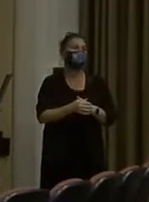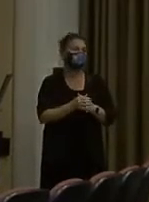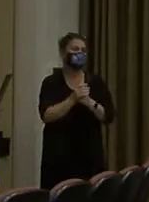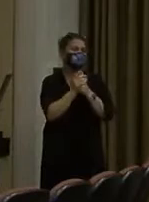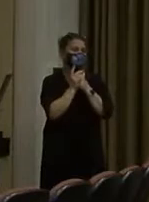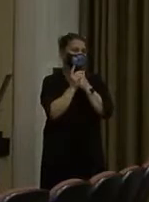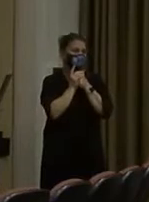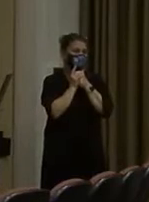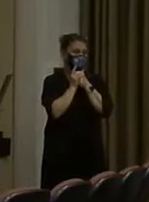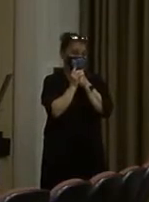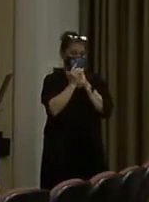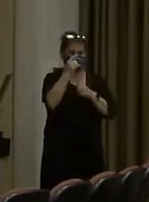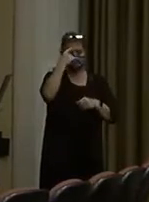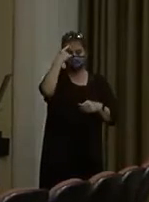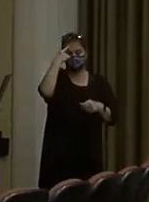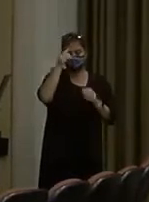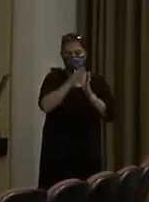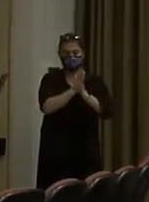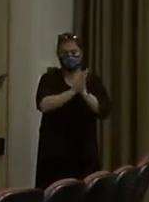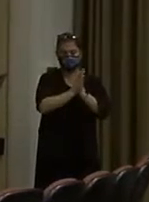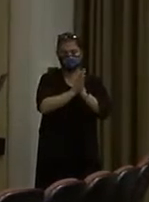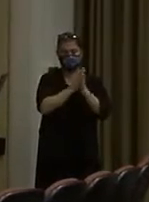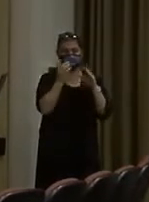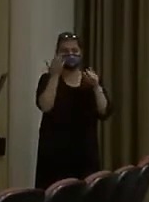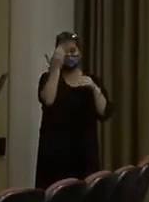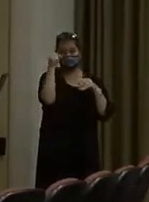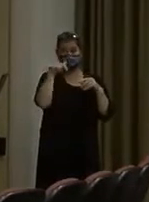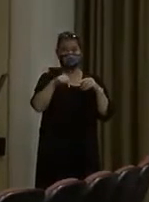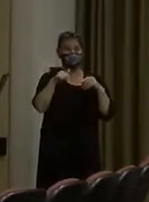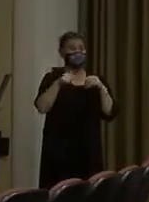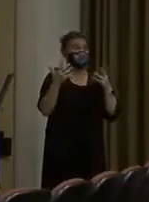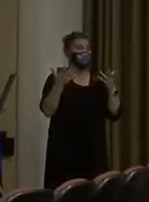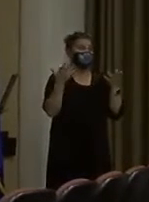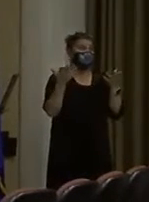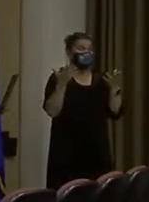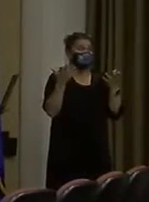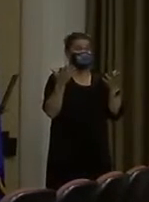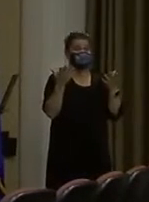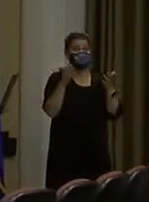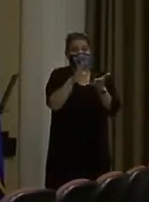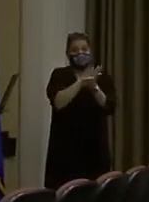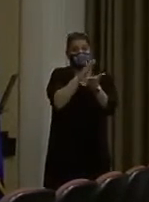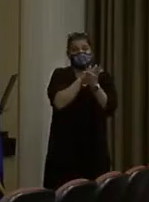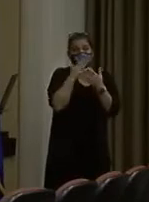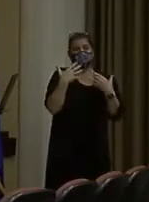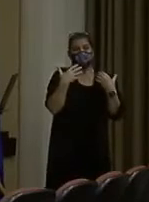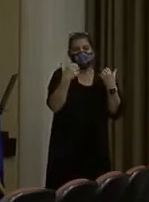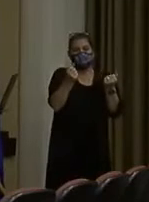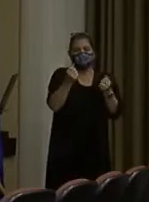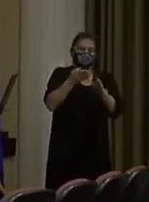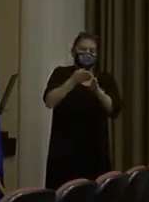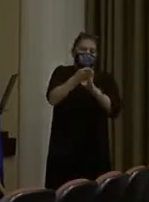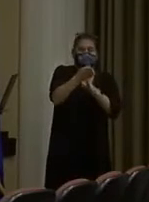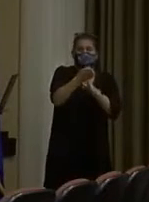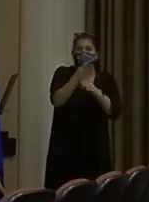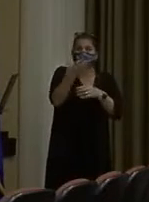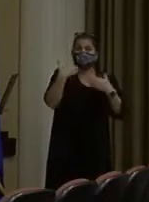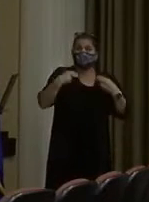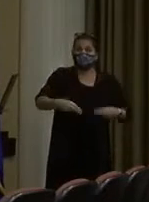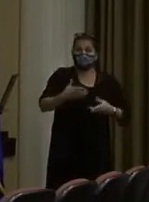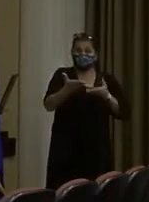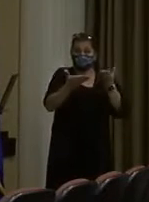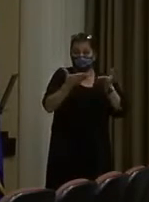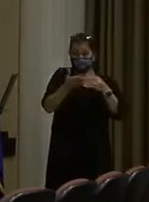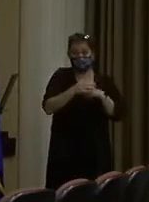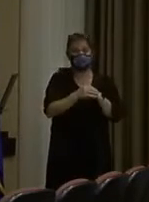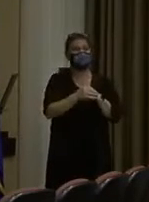today. I thought since this is a School of Health Professions and Human Services, that